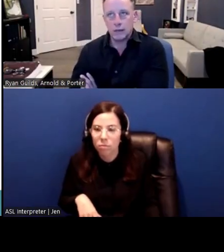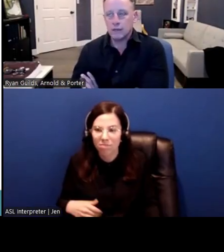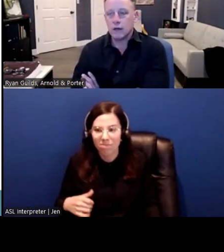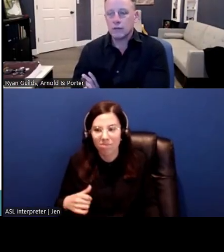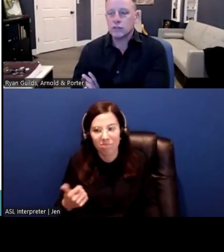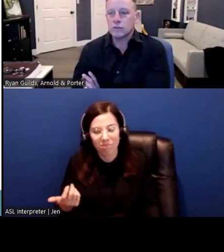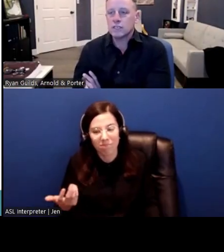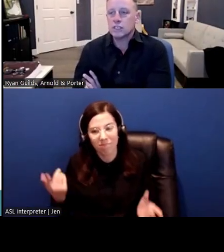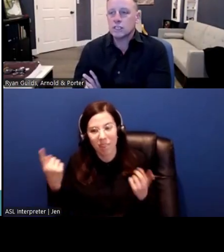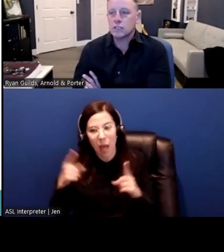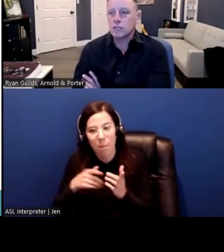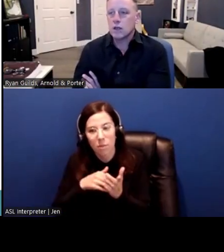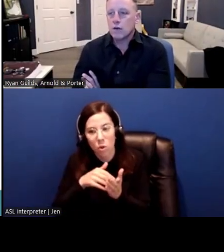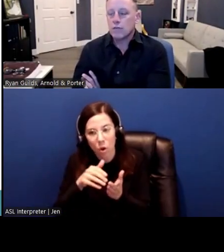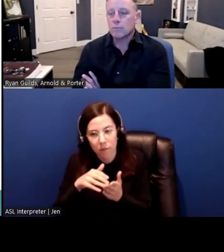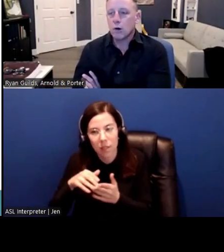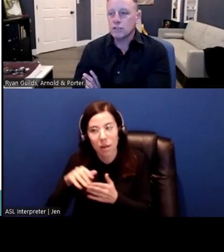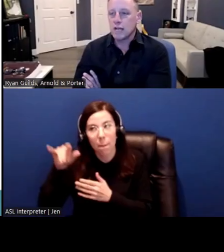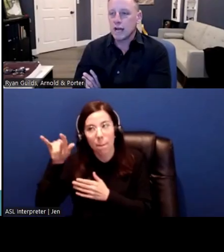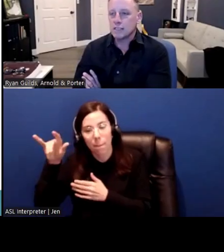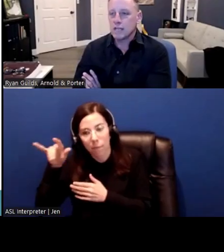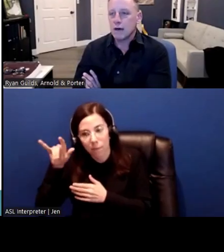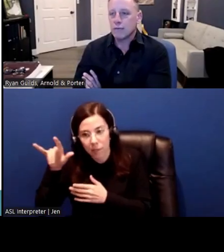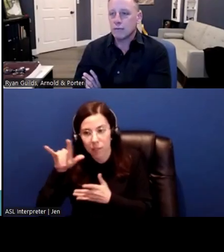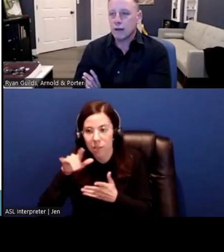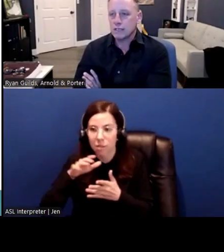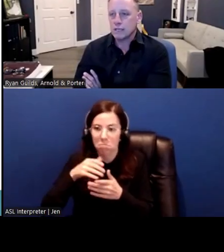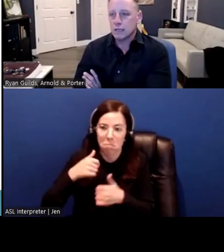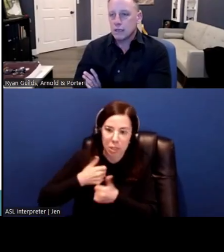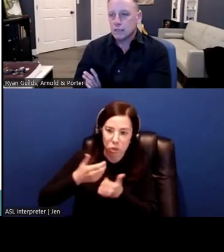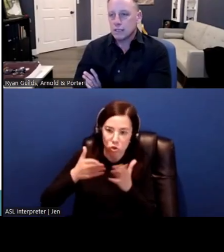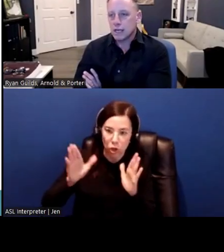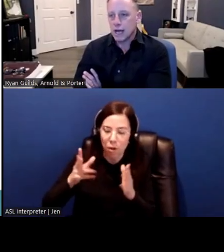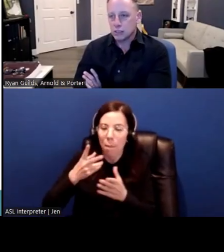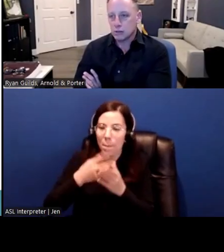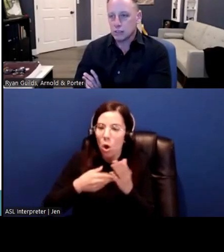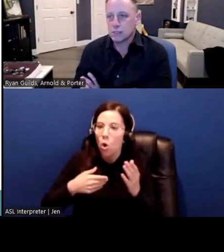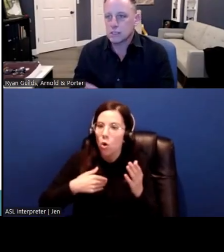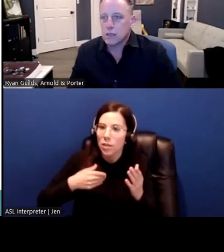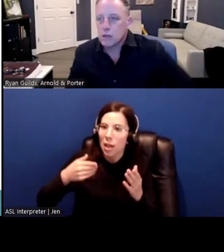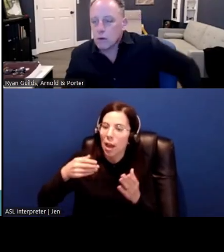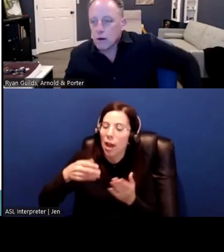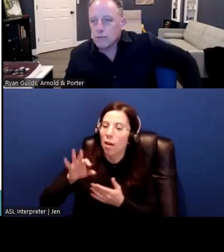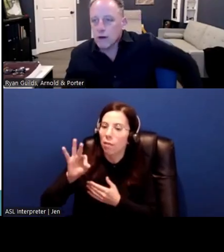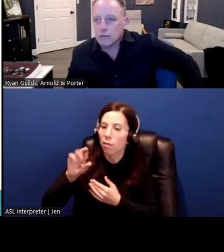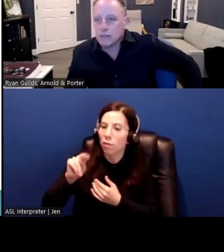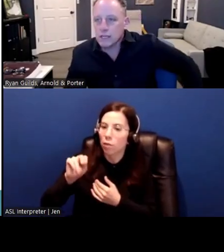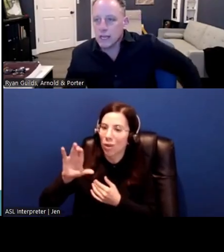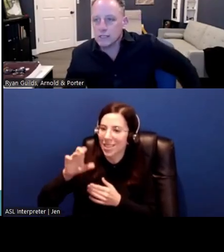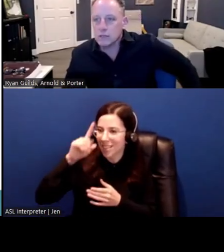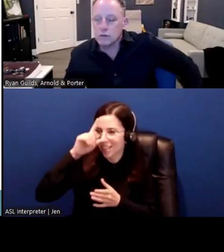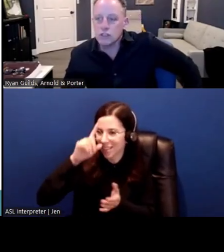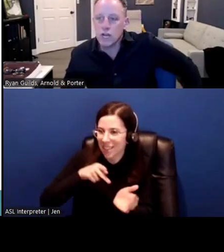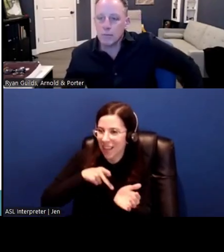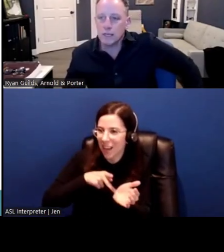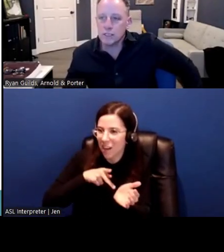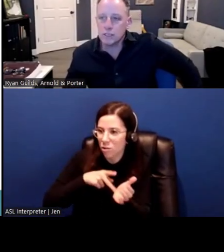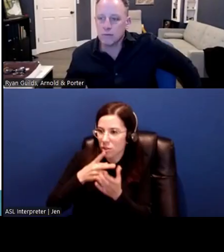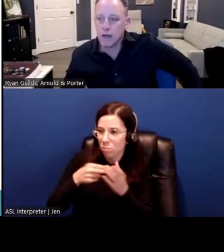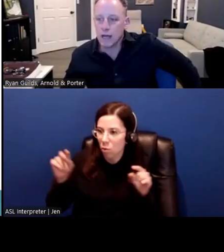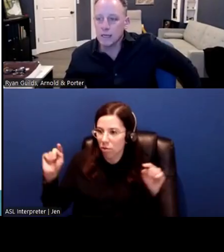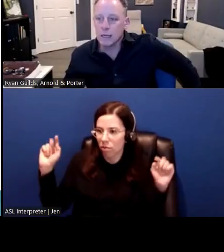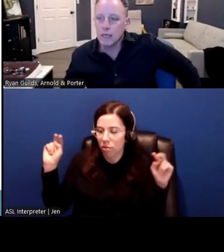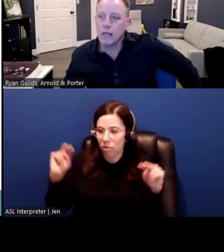but even in other jurisdictions, for both sides to have forensic psychiatrists who are involved in the case, whose job it